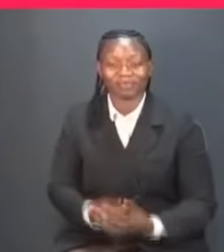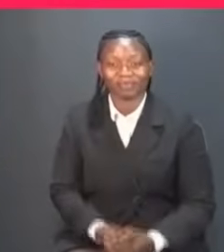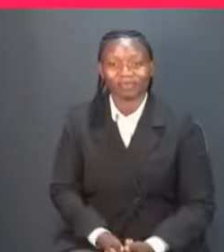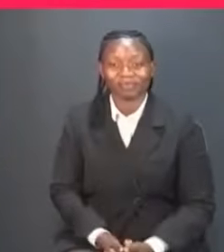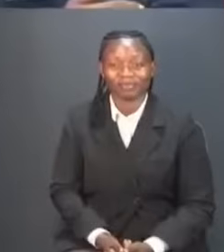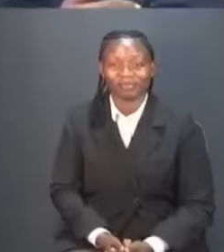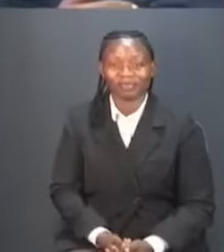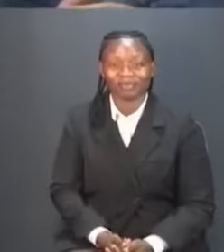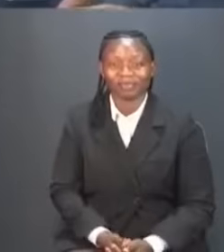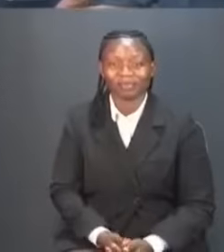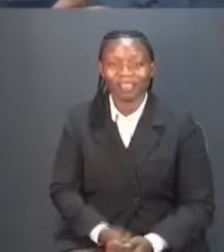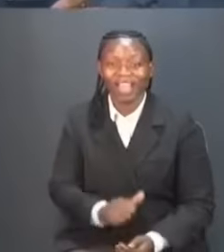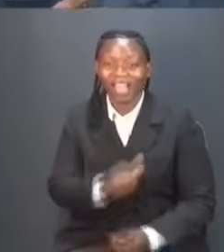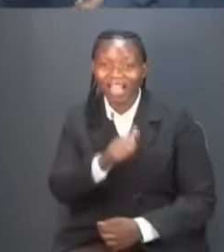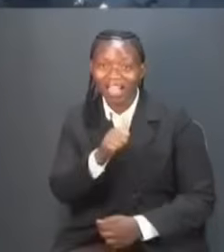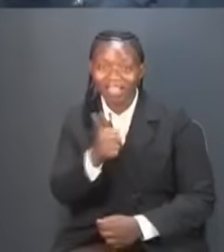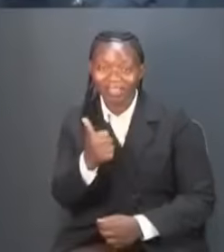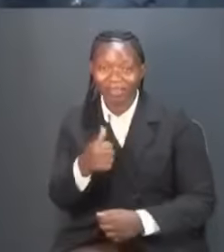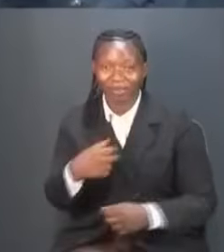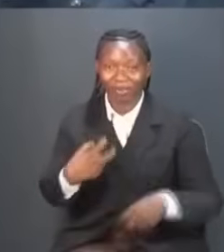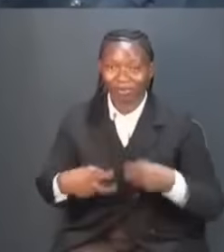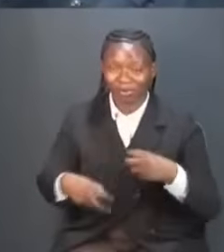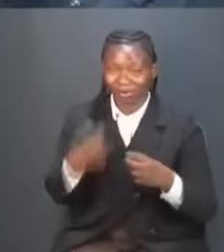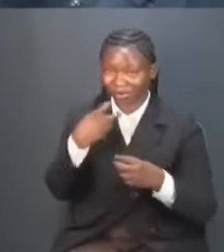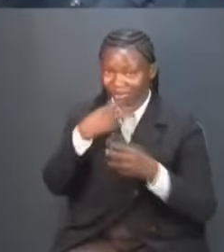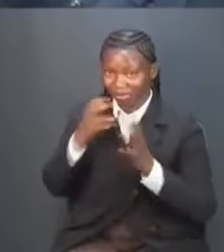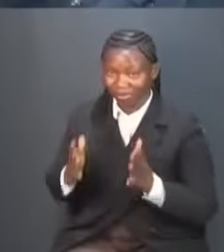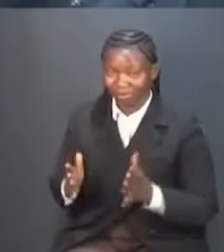Other issue, Mr. Speaker.